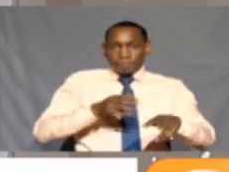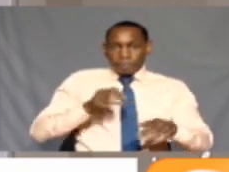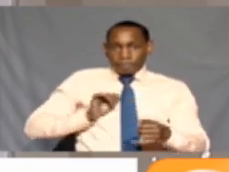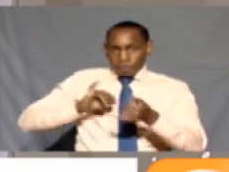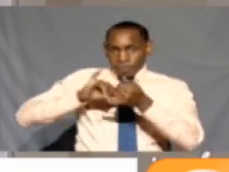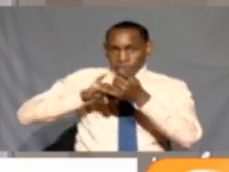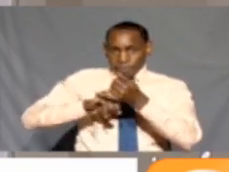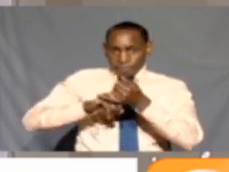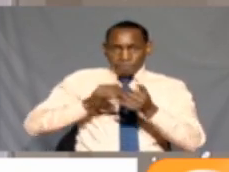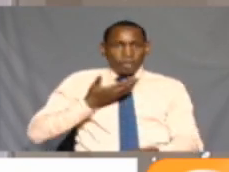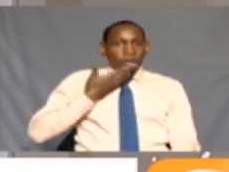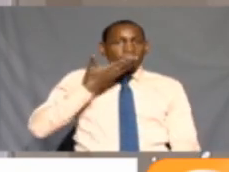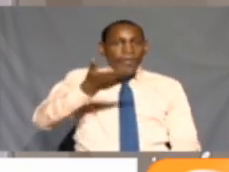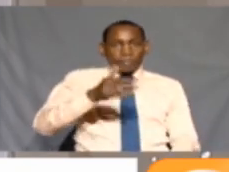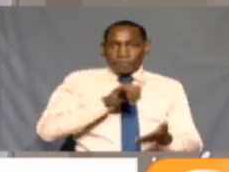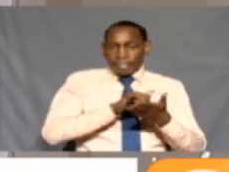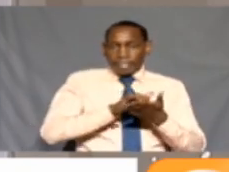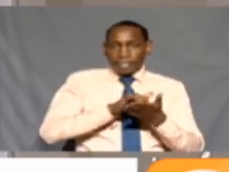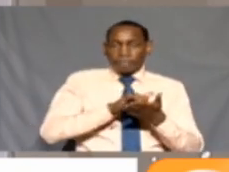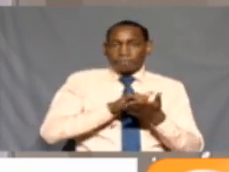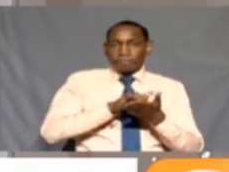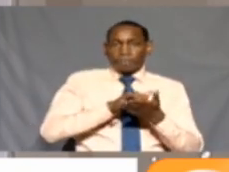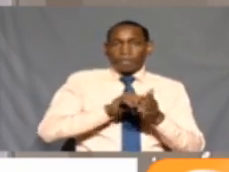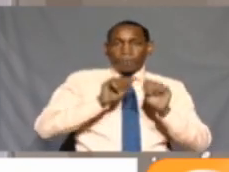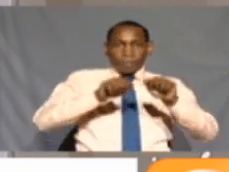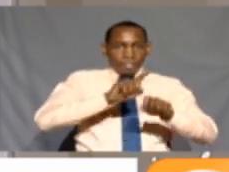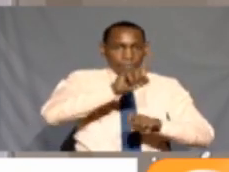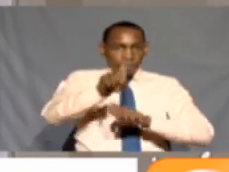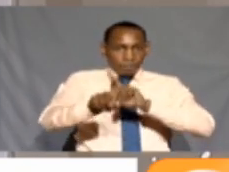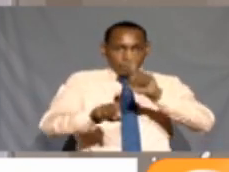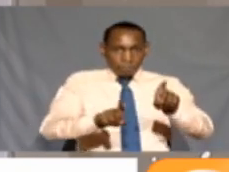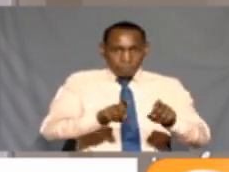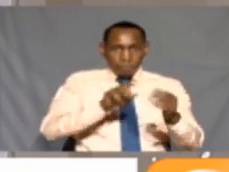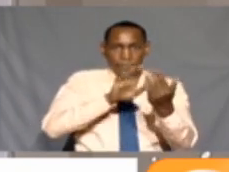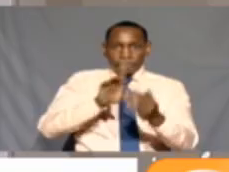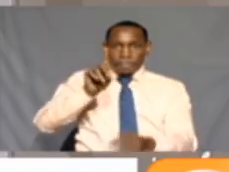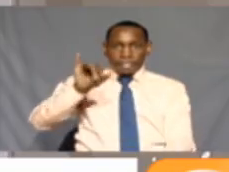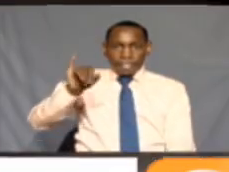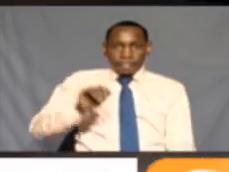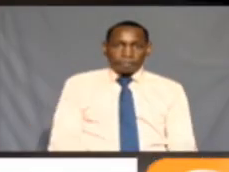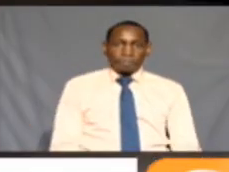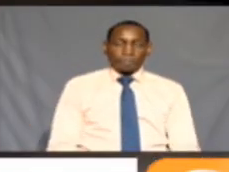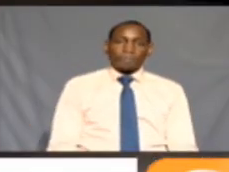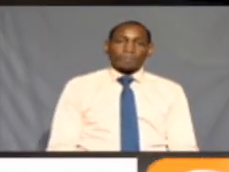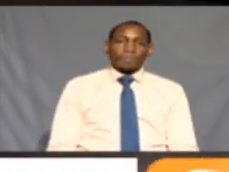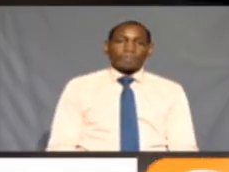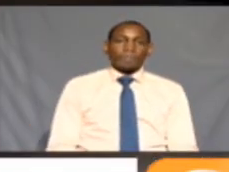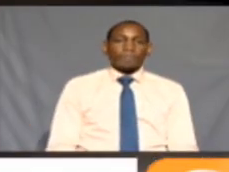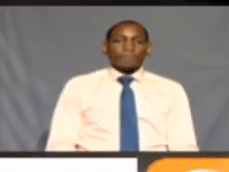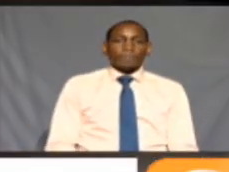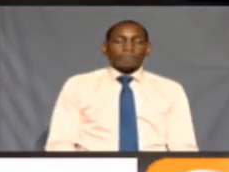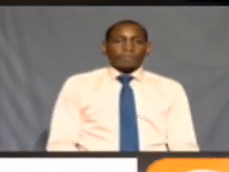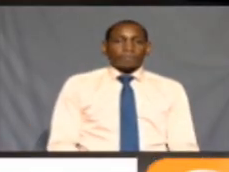Sarah's confessions that could be put to question by detectives.